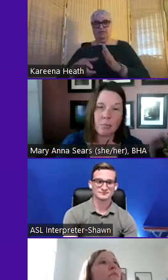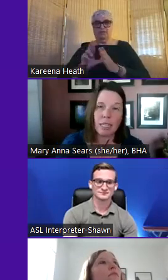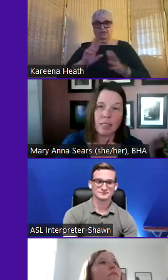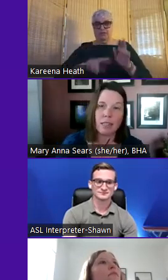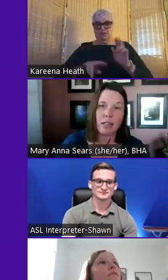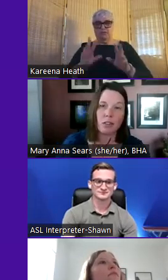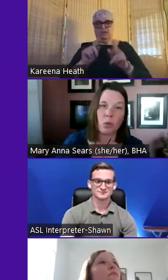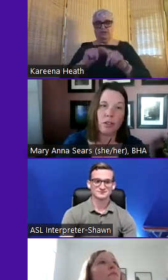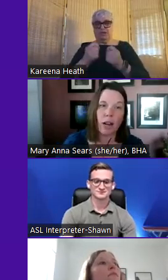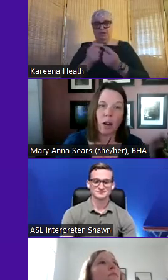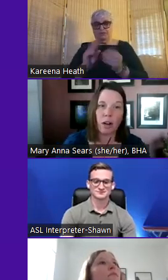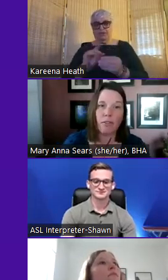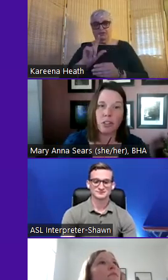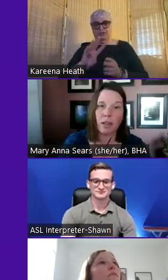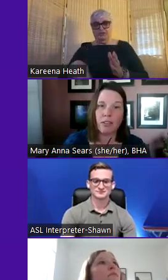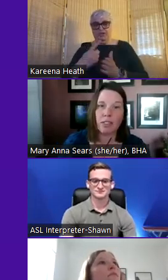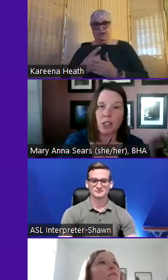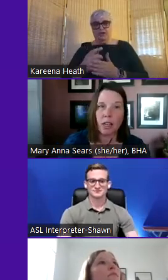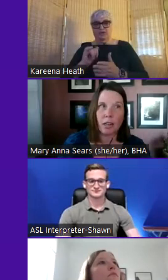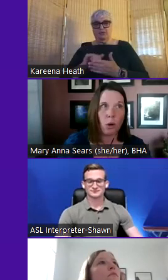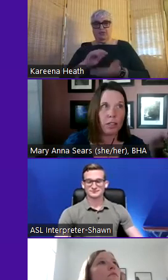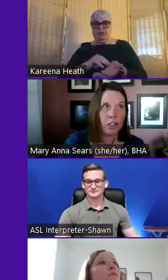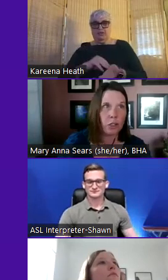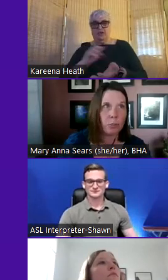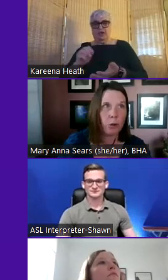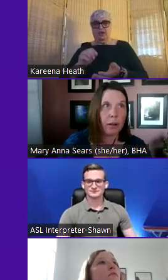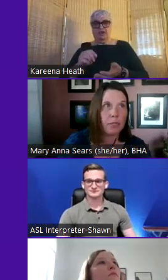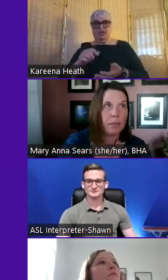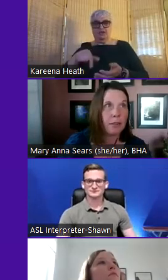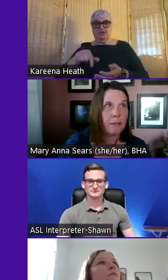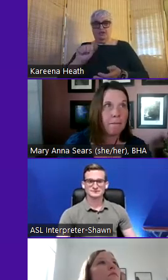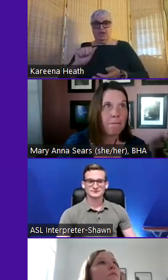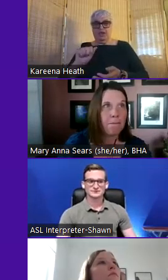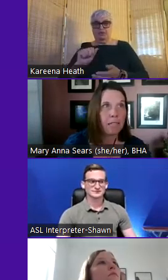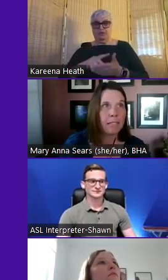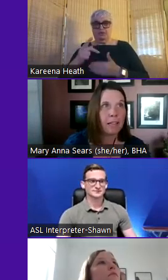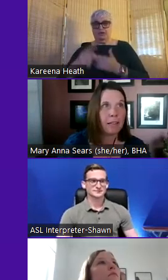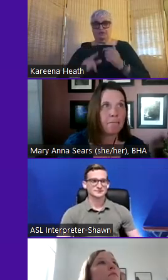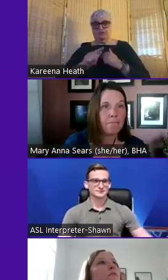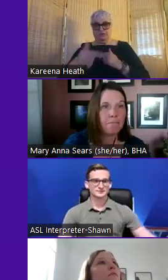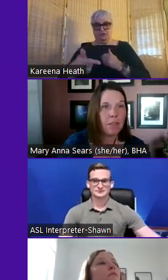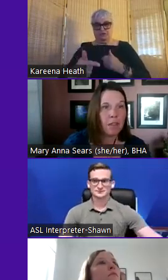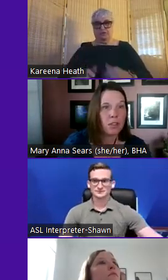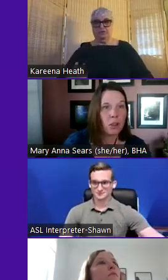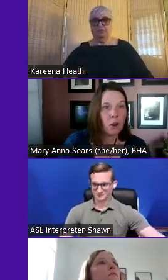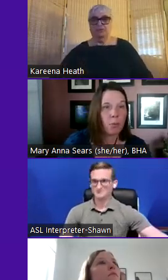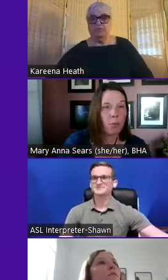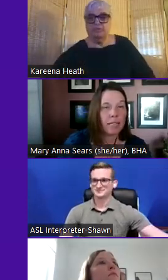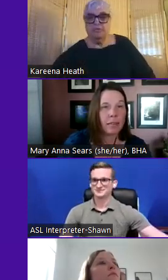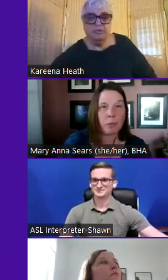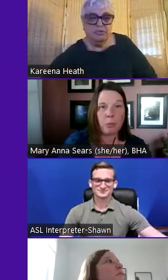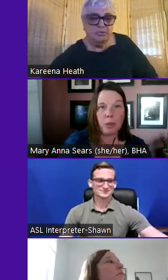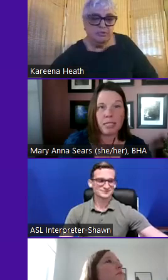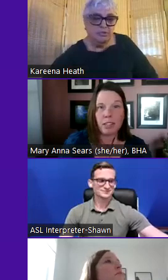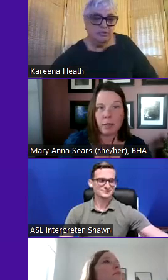team meetings, 24-hour coverage by a physician, and quality assurance programs. Next slide. So